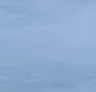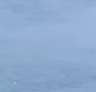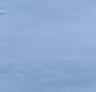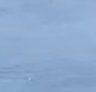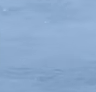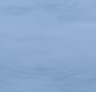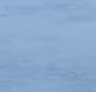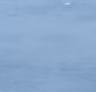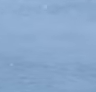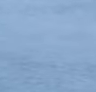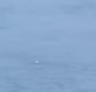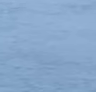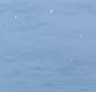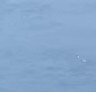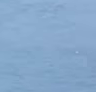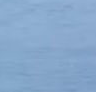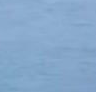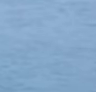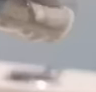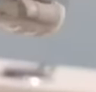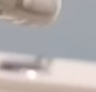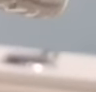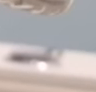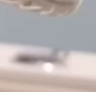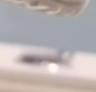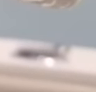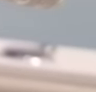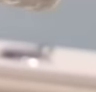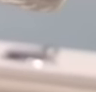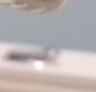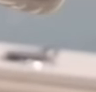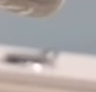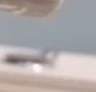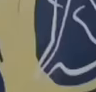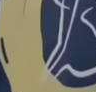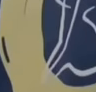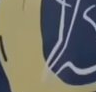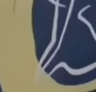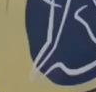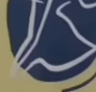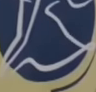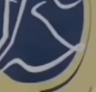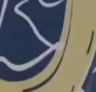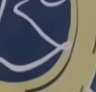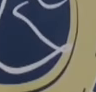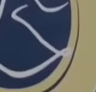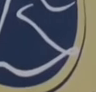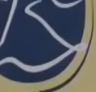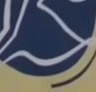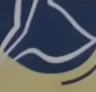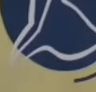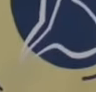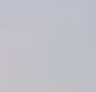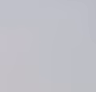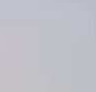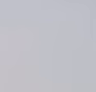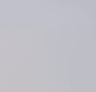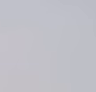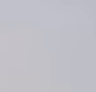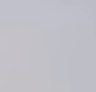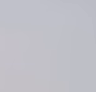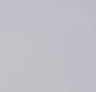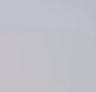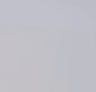Well, I don't call it luck. I call it an experience, and it's nice. I love it. I never left the island to go nowhere away because